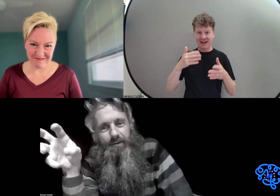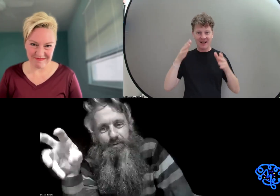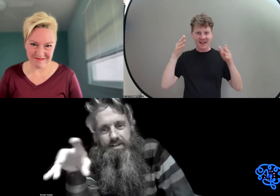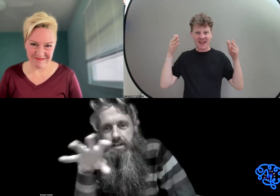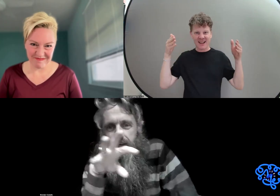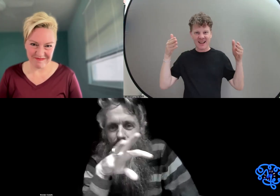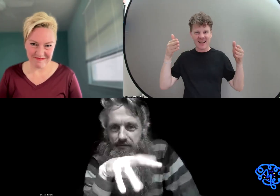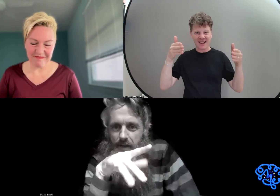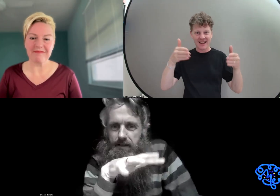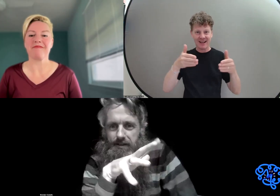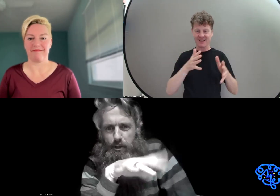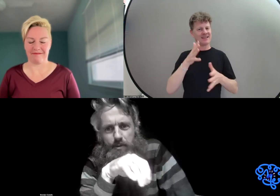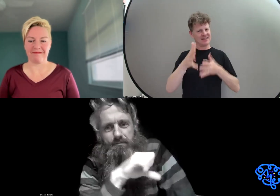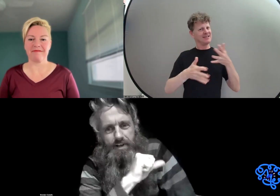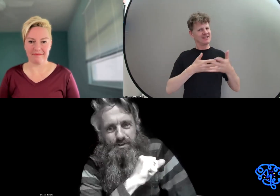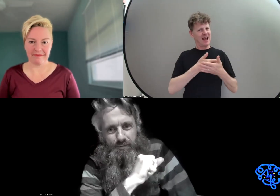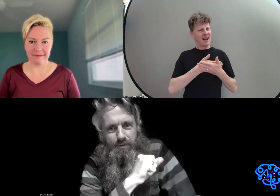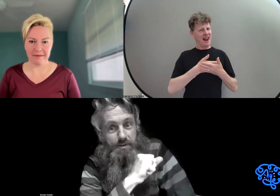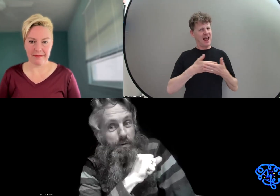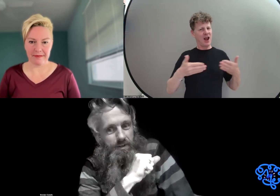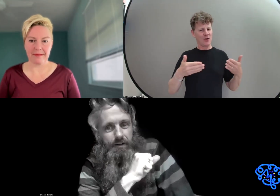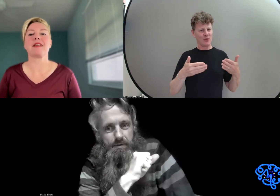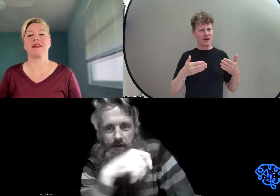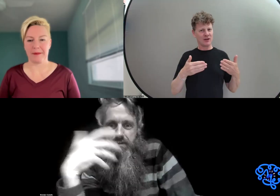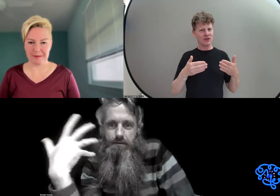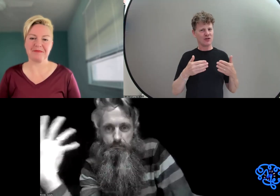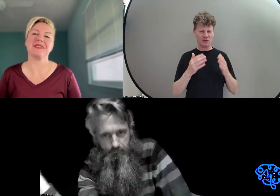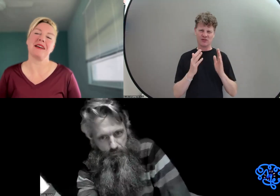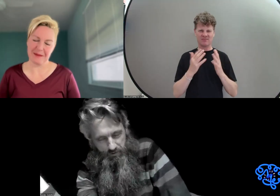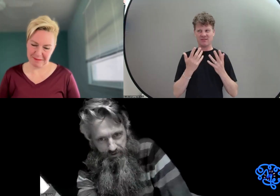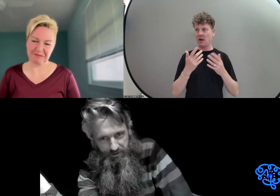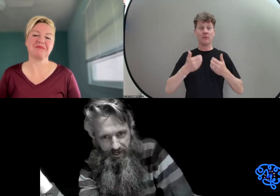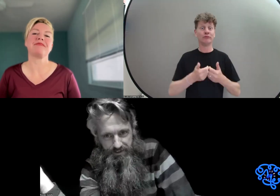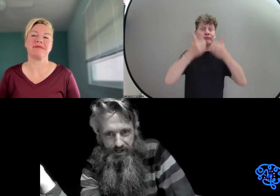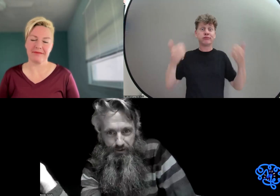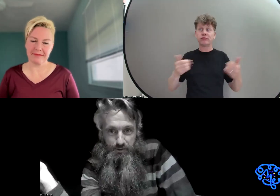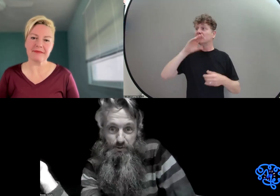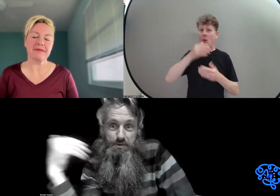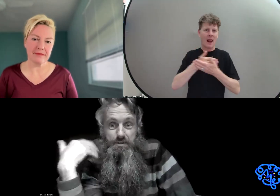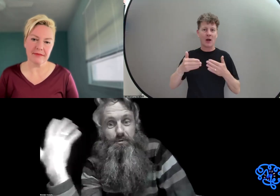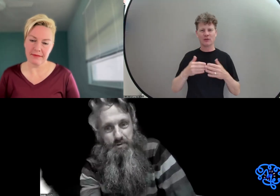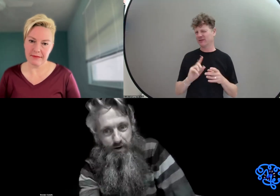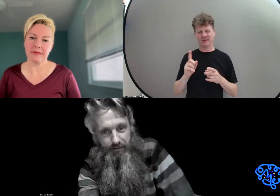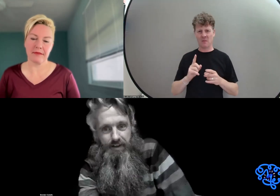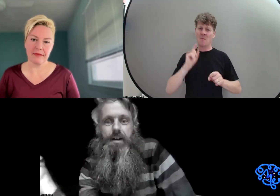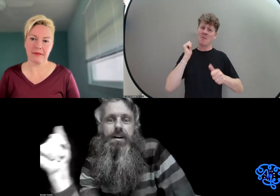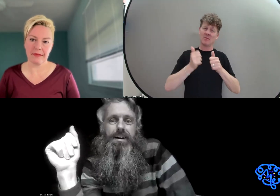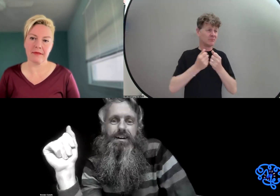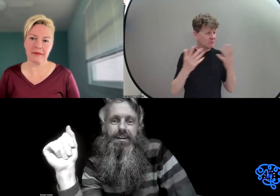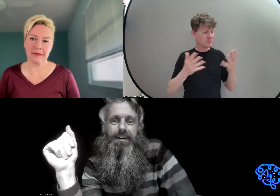sign languages have a very close relationship with the spoken language, right? So most of the sign language users also